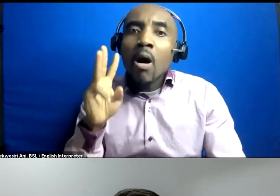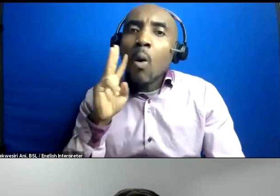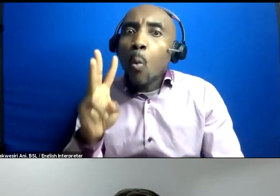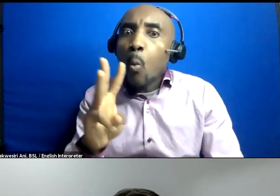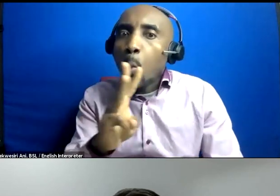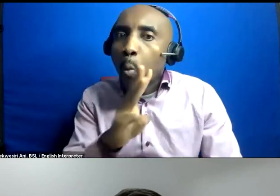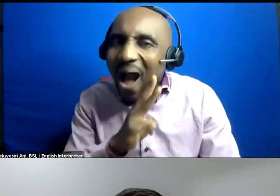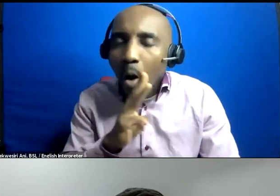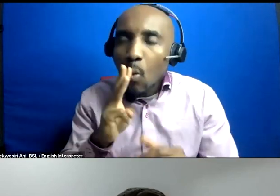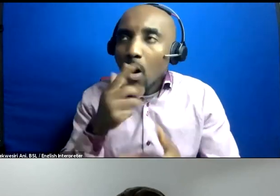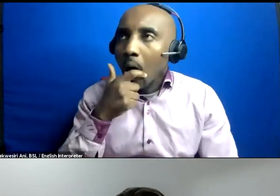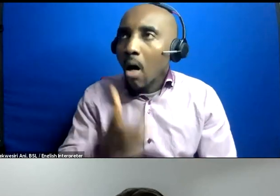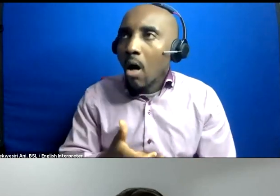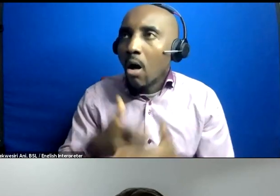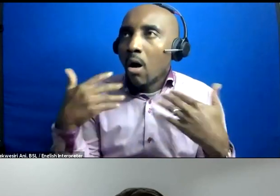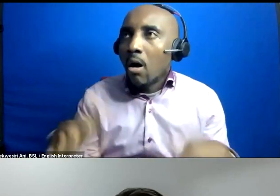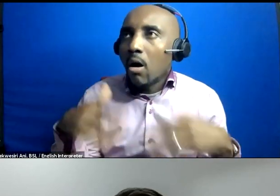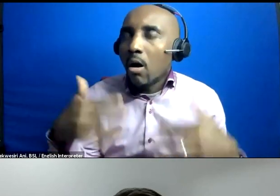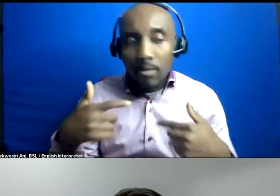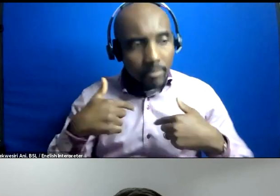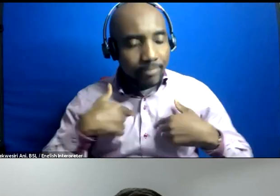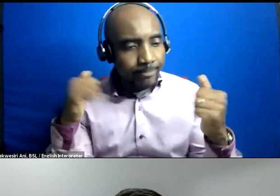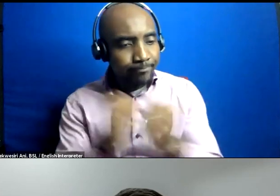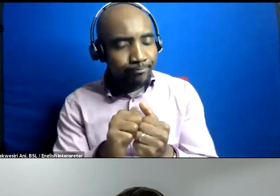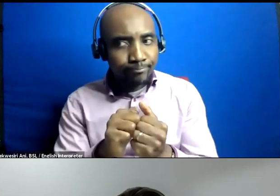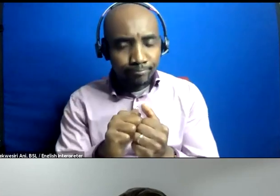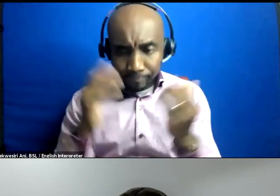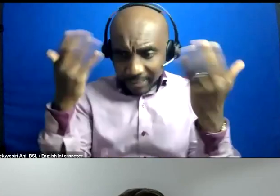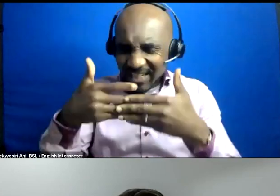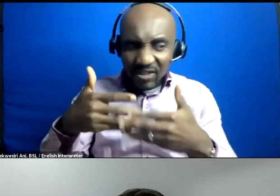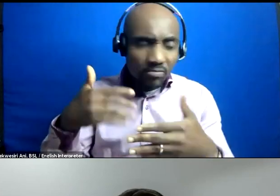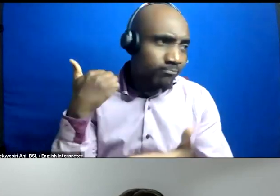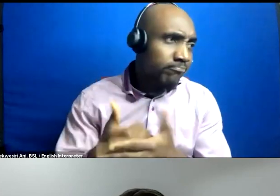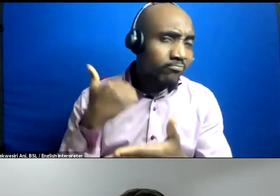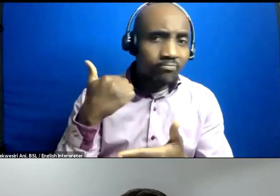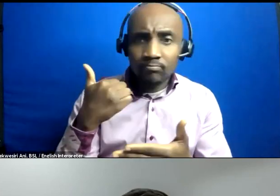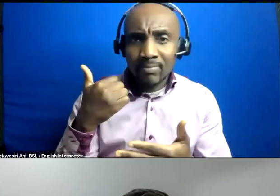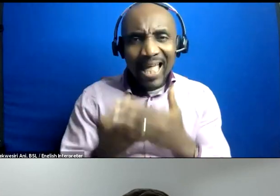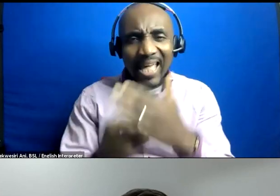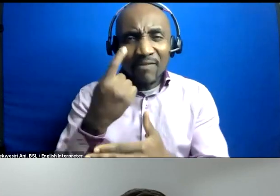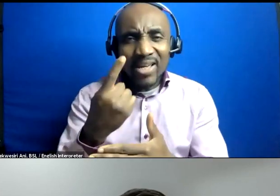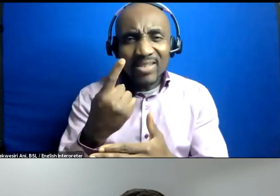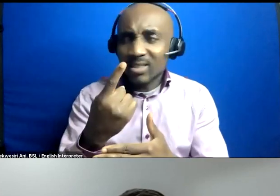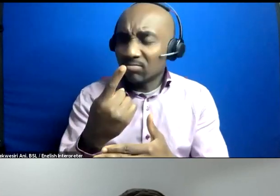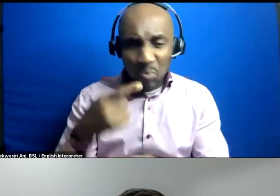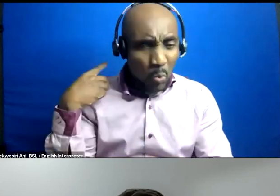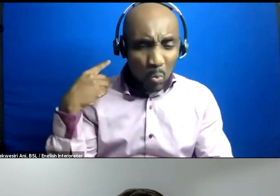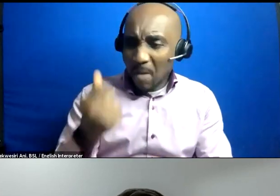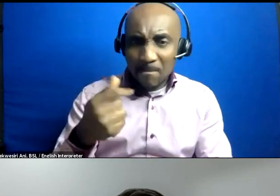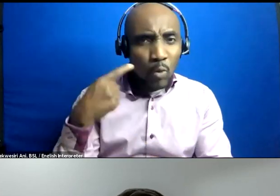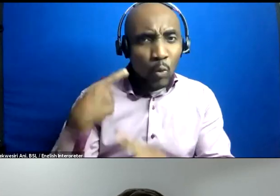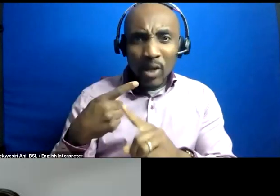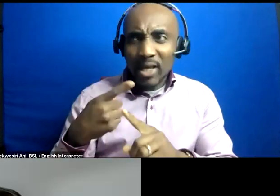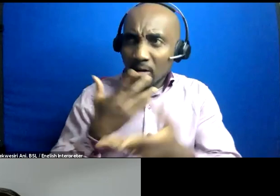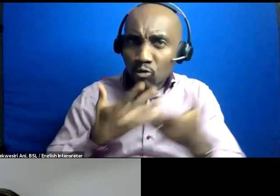say I've been really excited for this event. It's come around very quickly, and I have been watching the